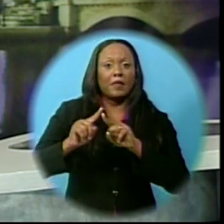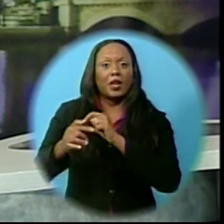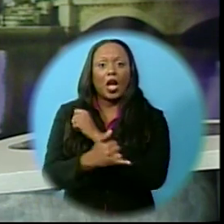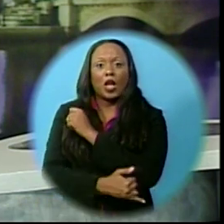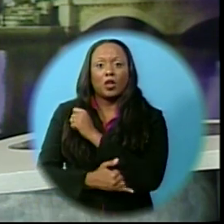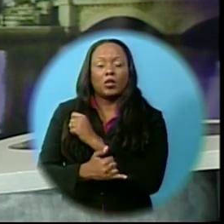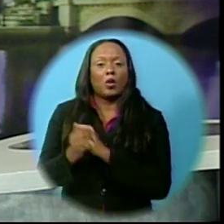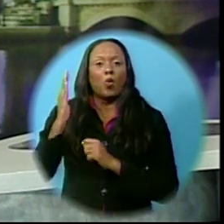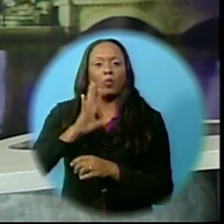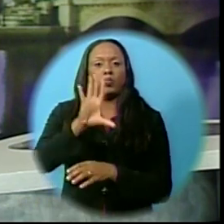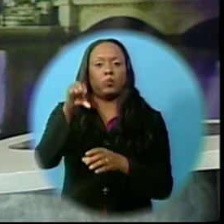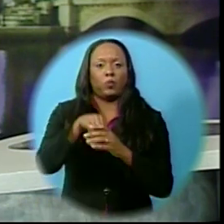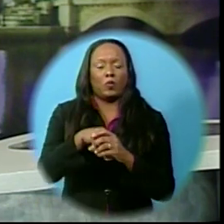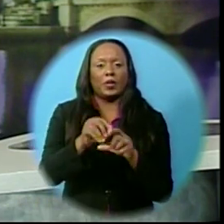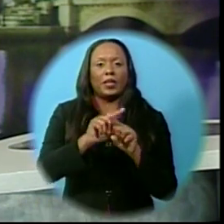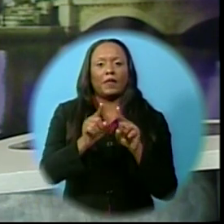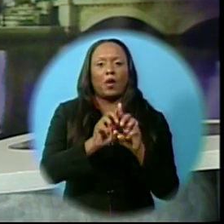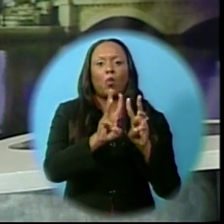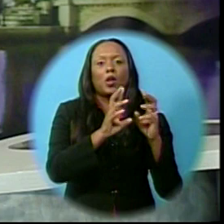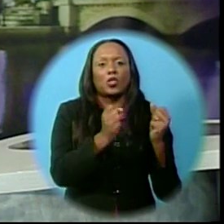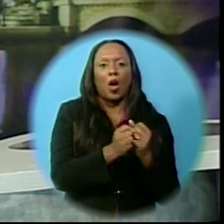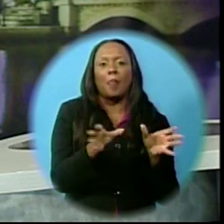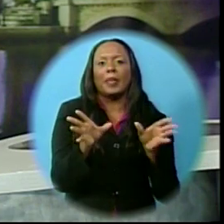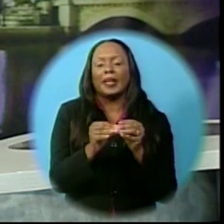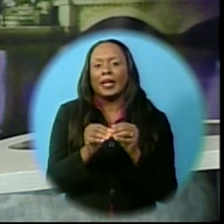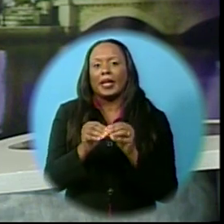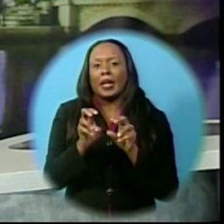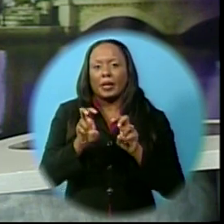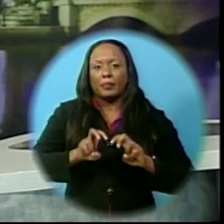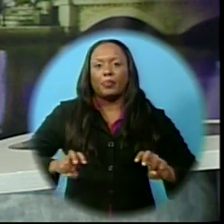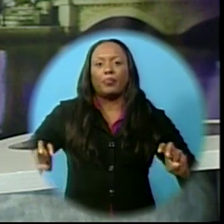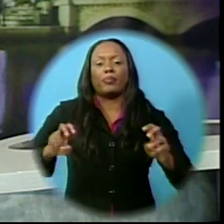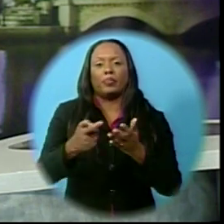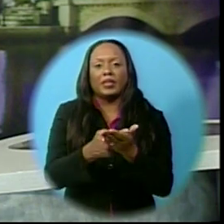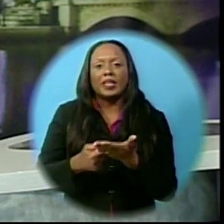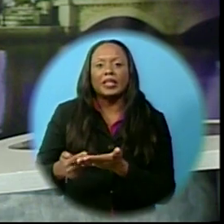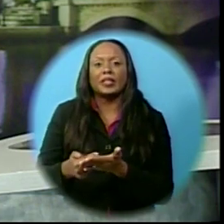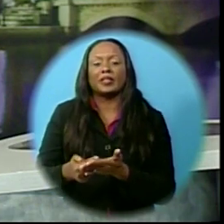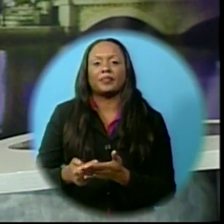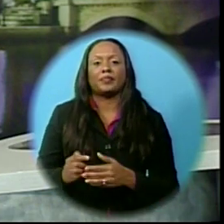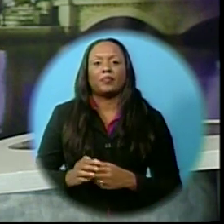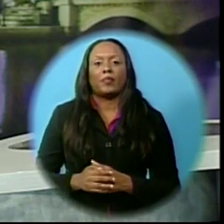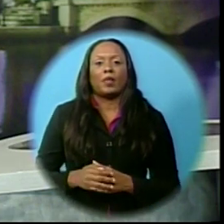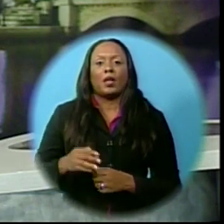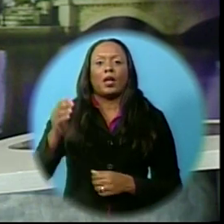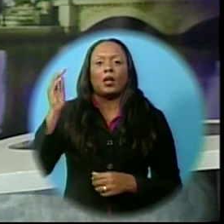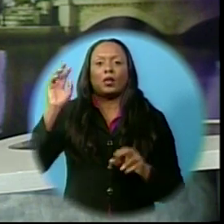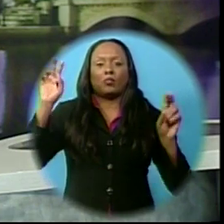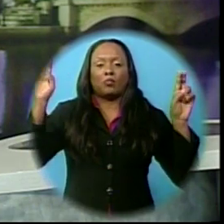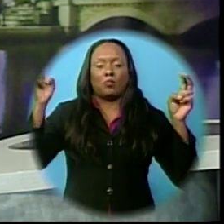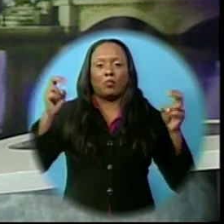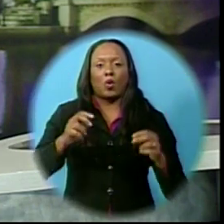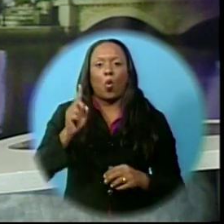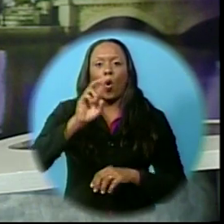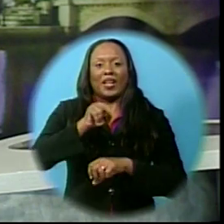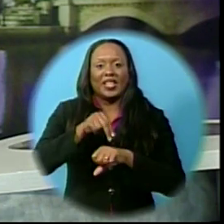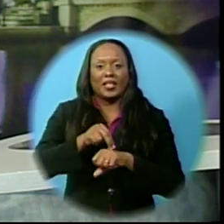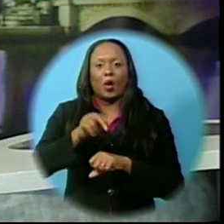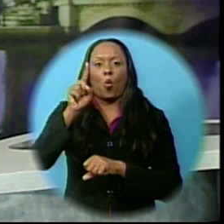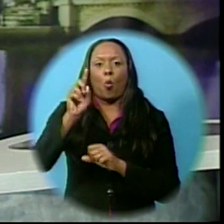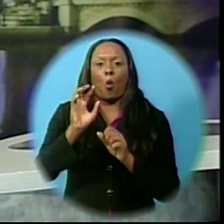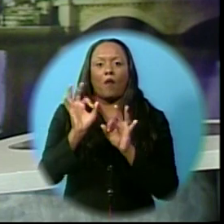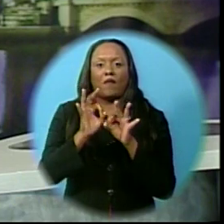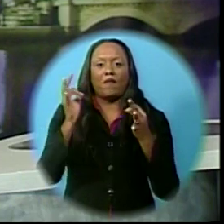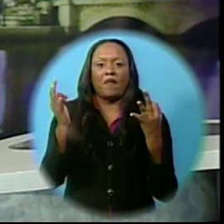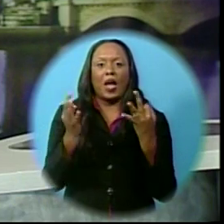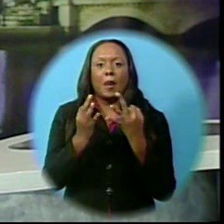will participate in seminars, workshops and panel discussions. They're built around the conference theme One Nation, One Family,